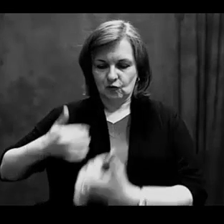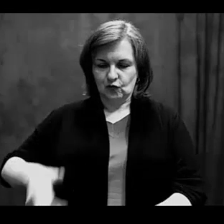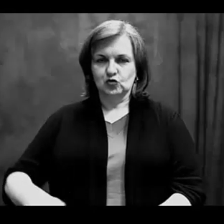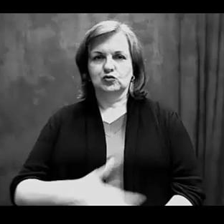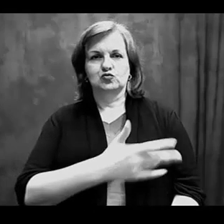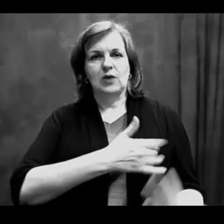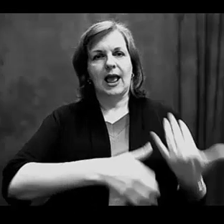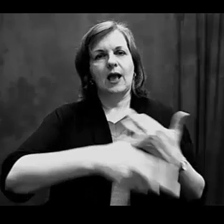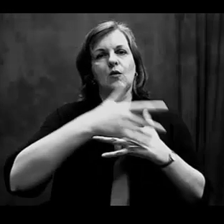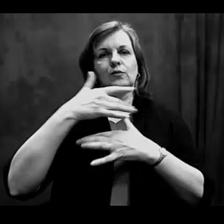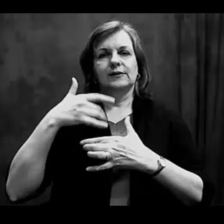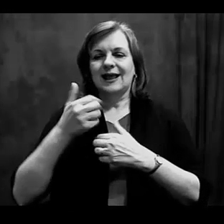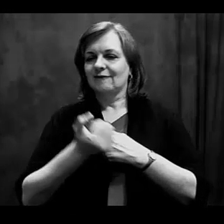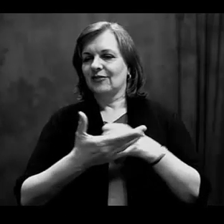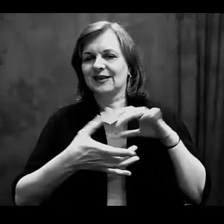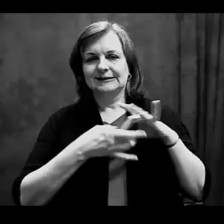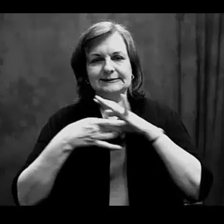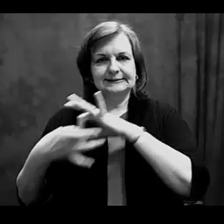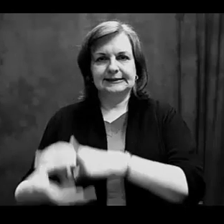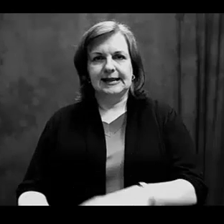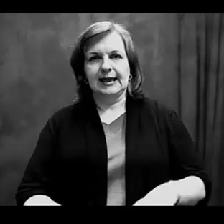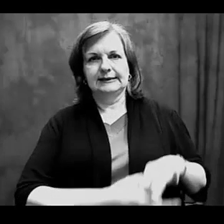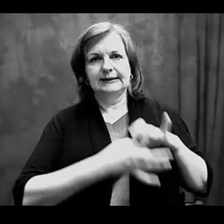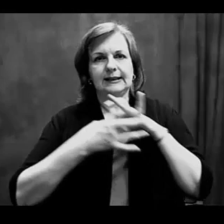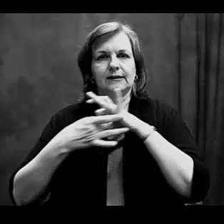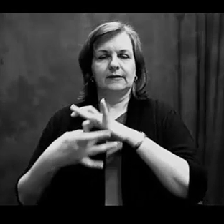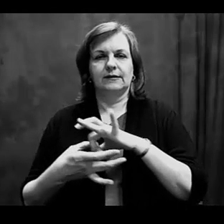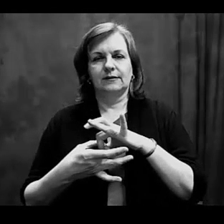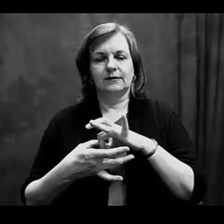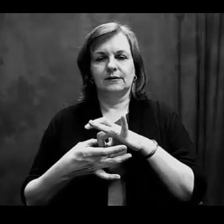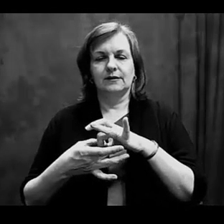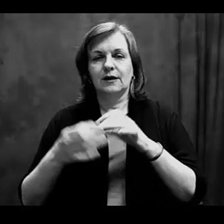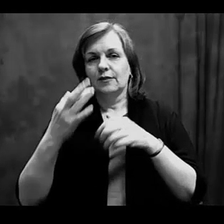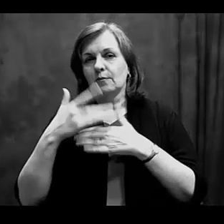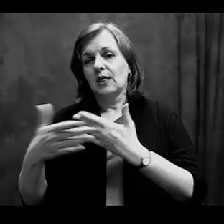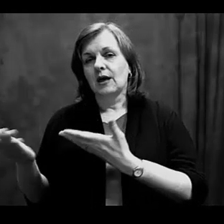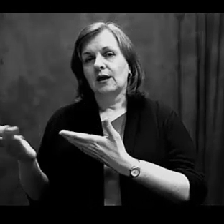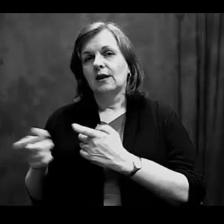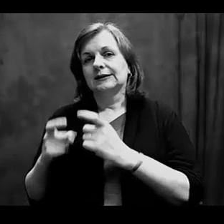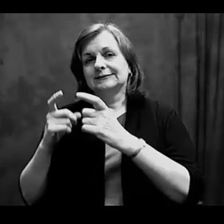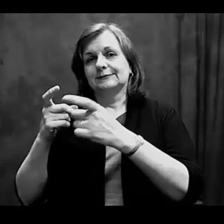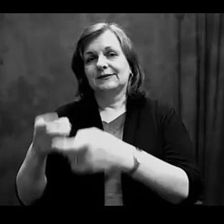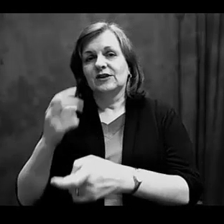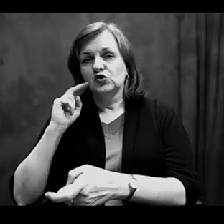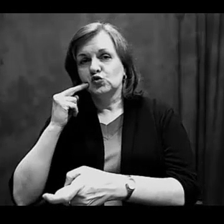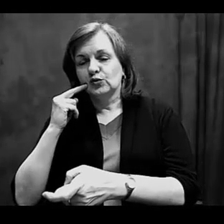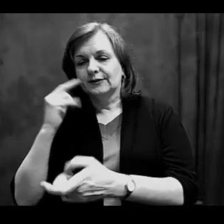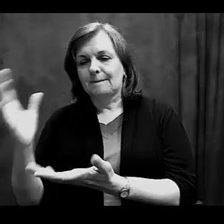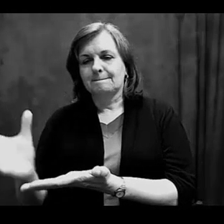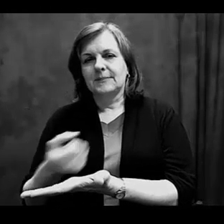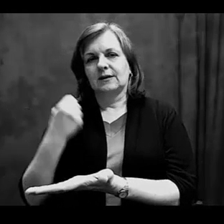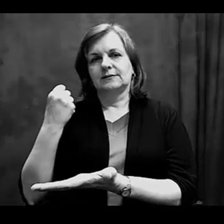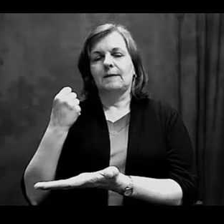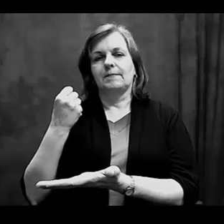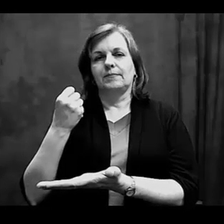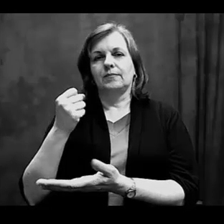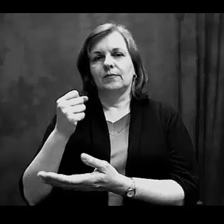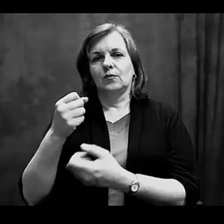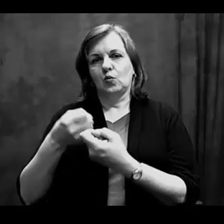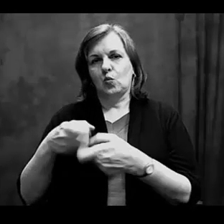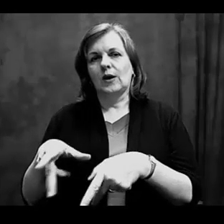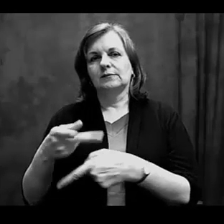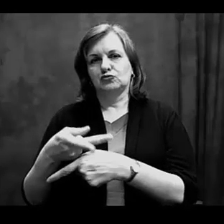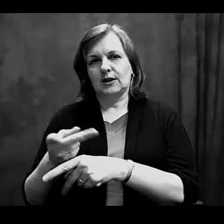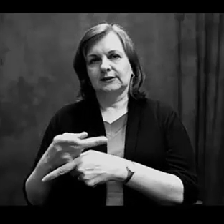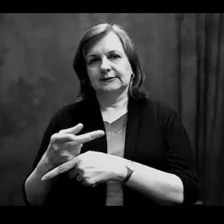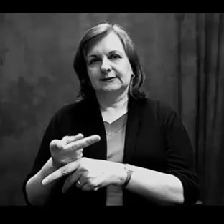are looking at how it's going to move around and connect everything, delivering